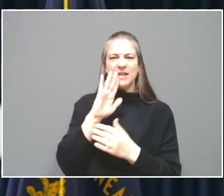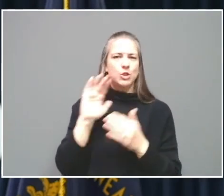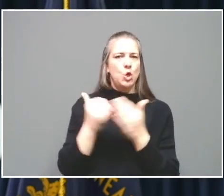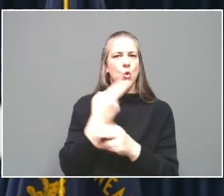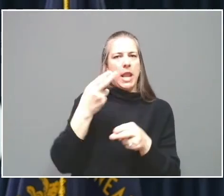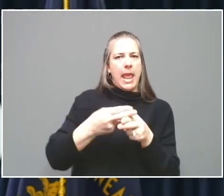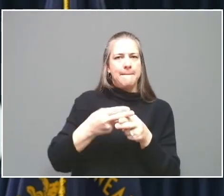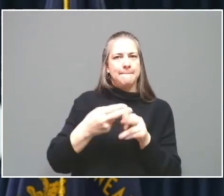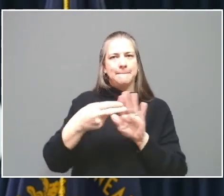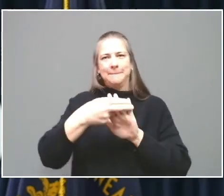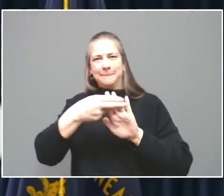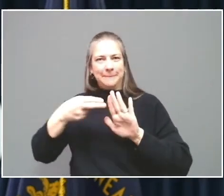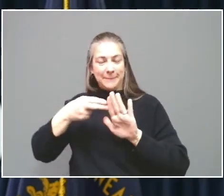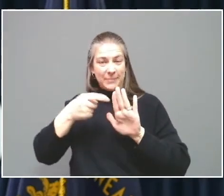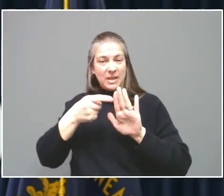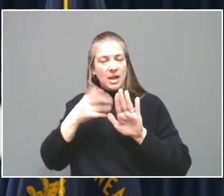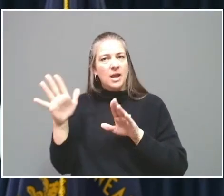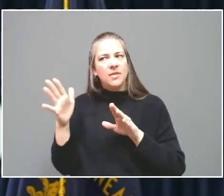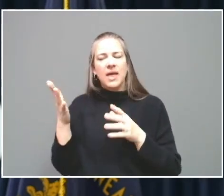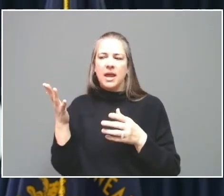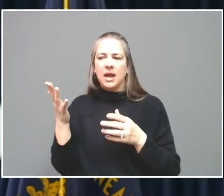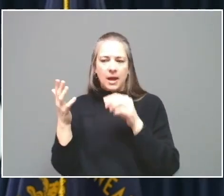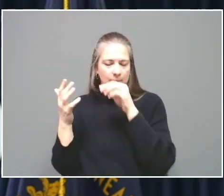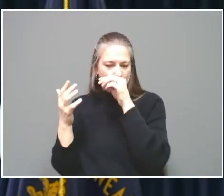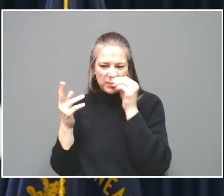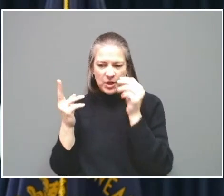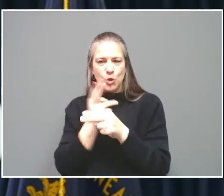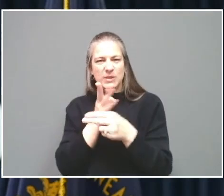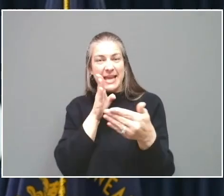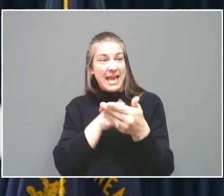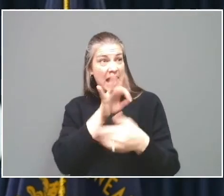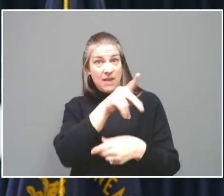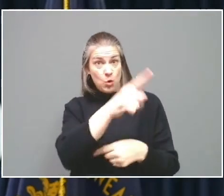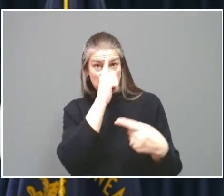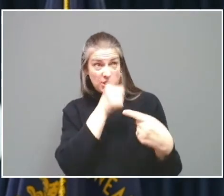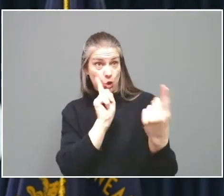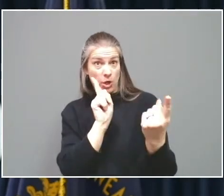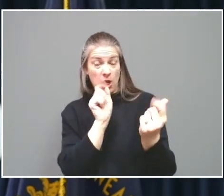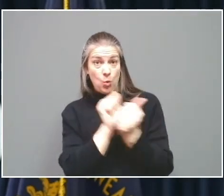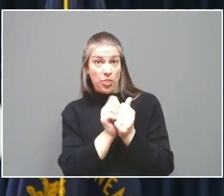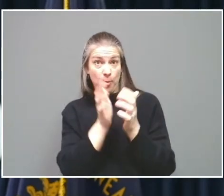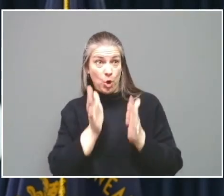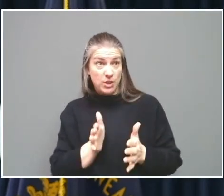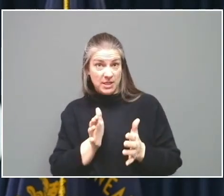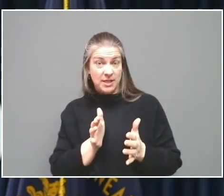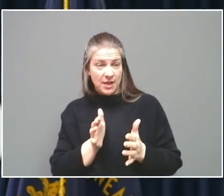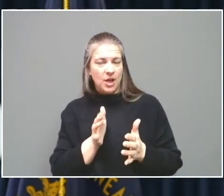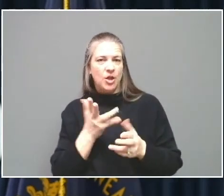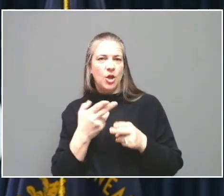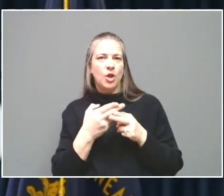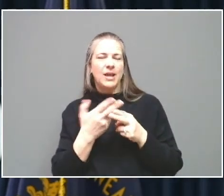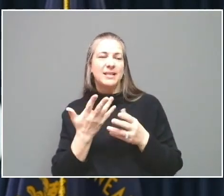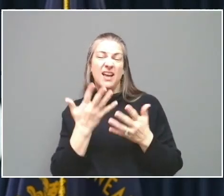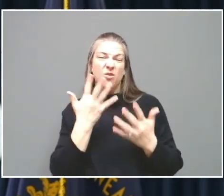that is used against, I guess, anyone who disagrees with the person using it. It's unfortunate. It's